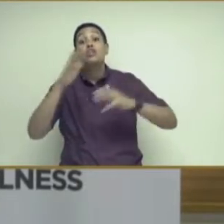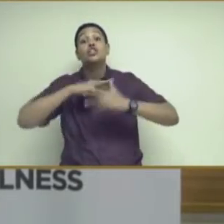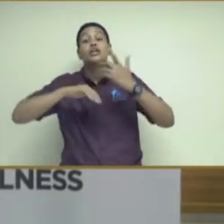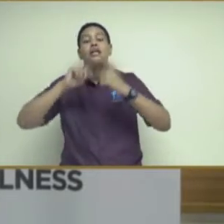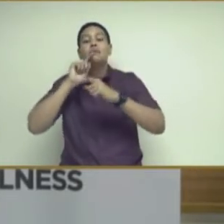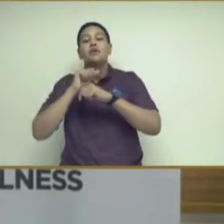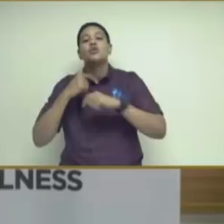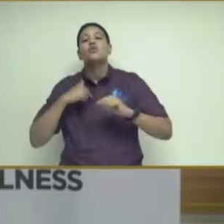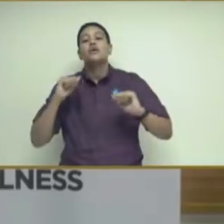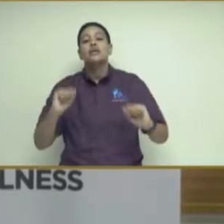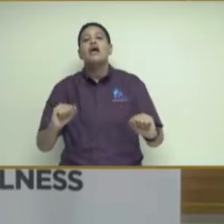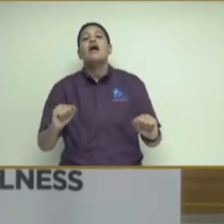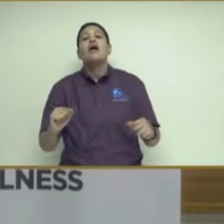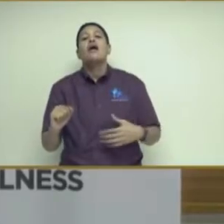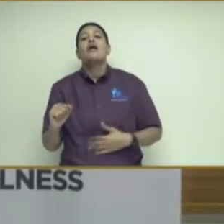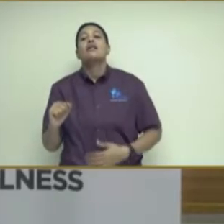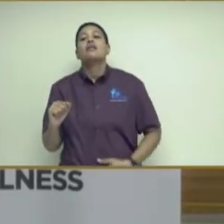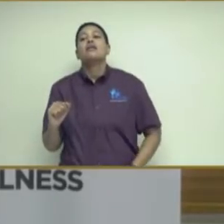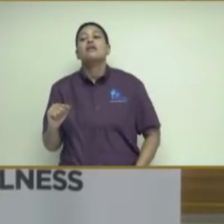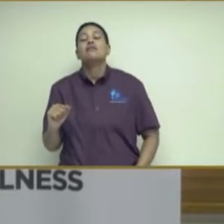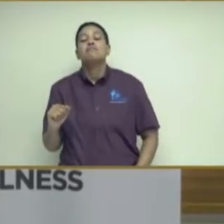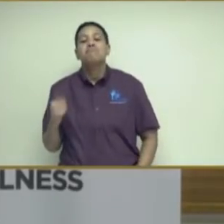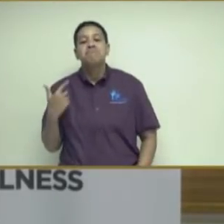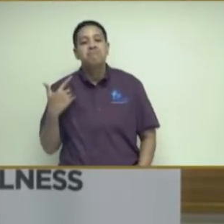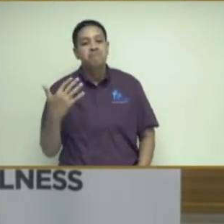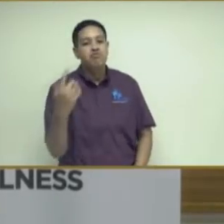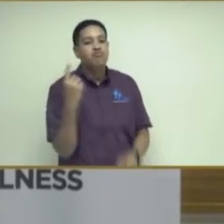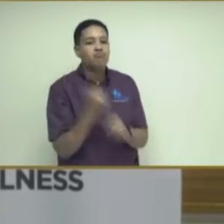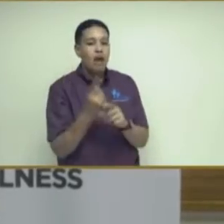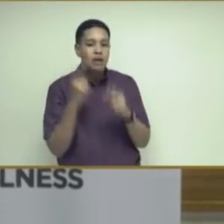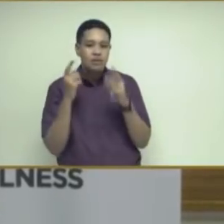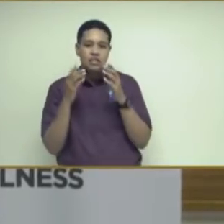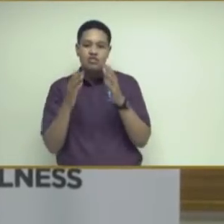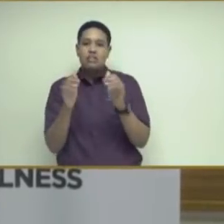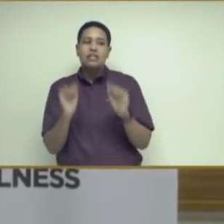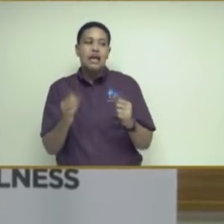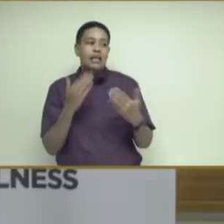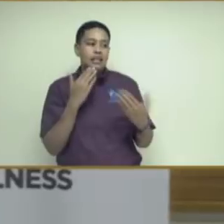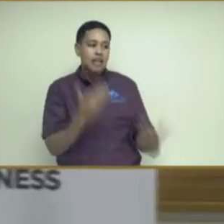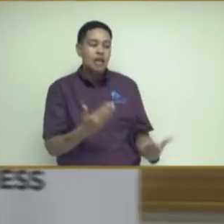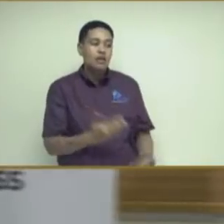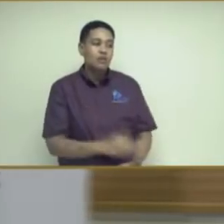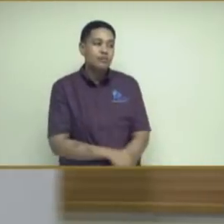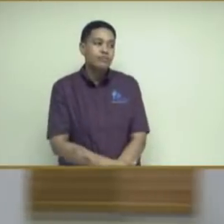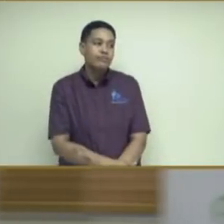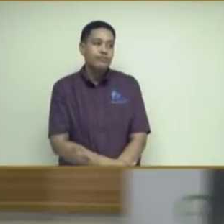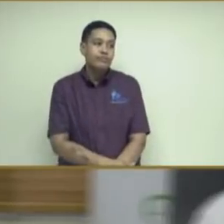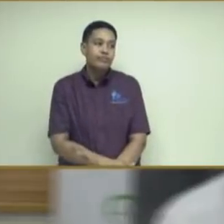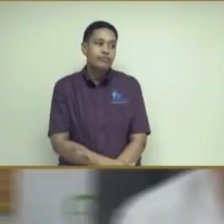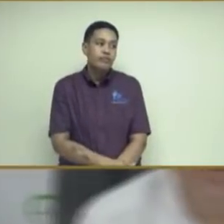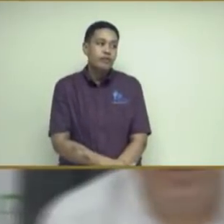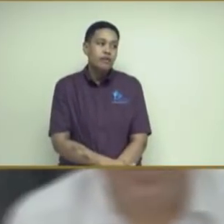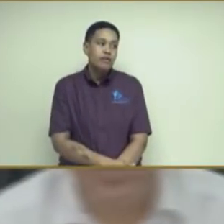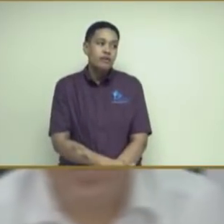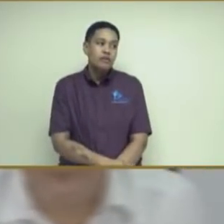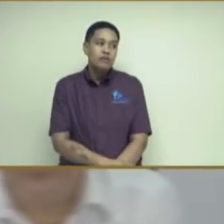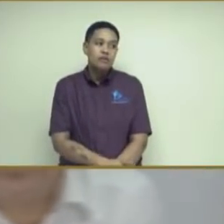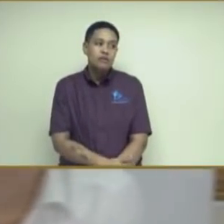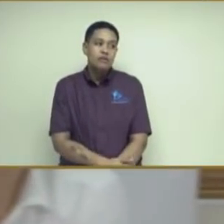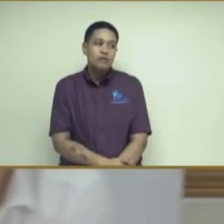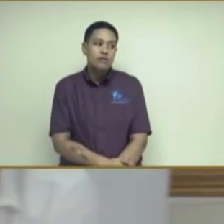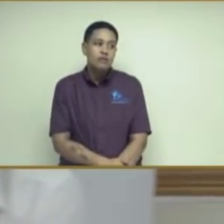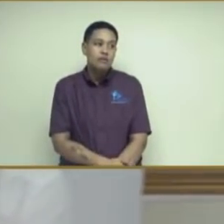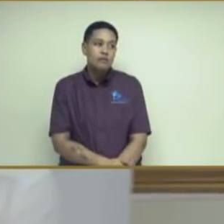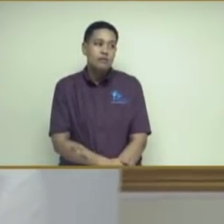to move in the right direction. Thank you. Thank you very much, Pierre. So there you have it. We